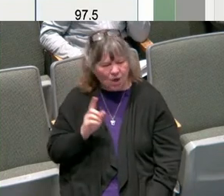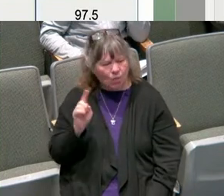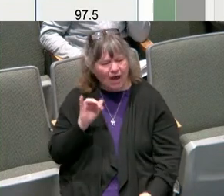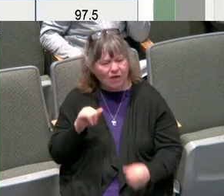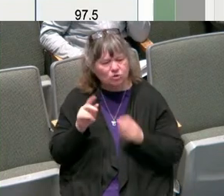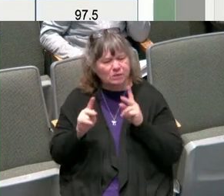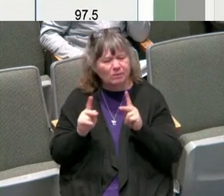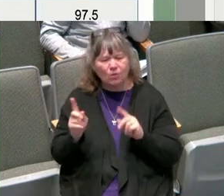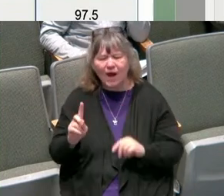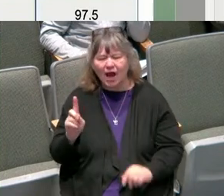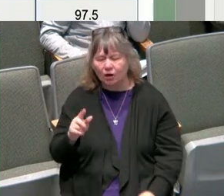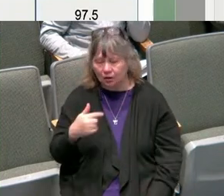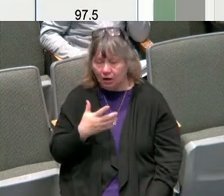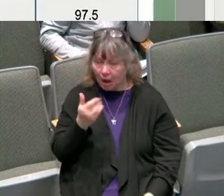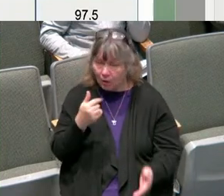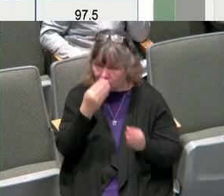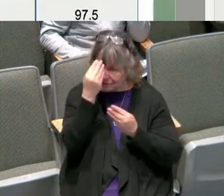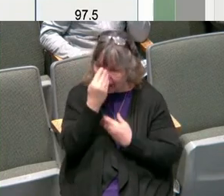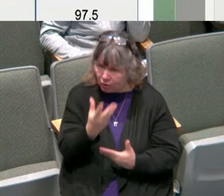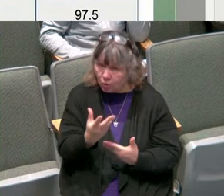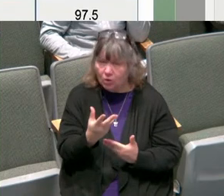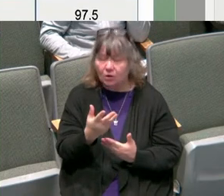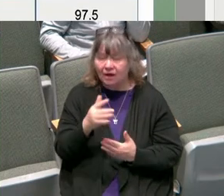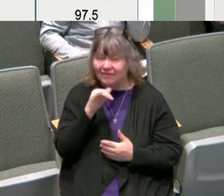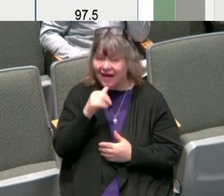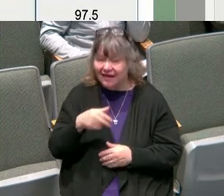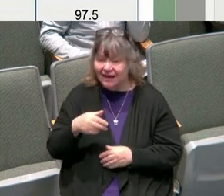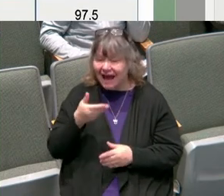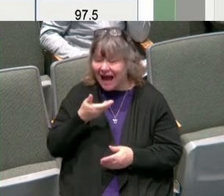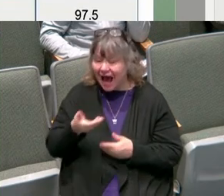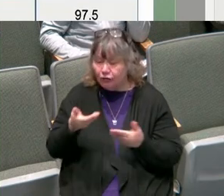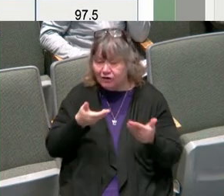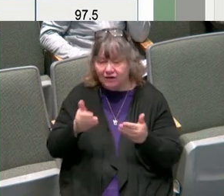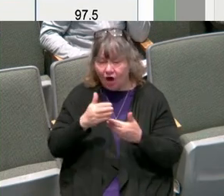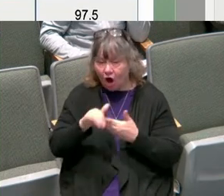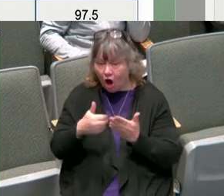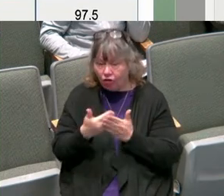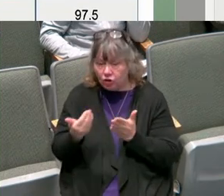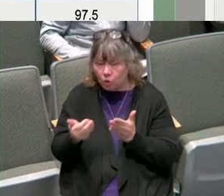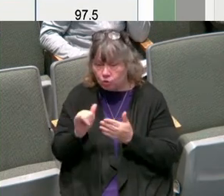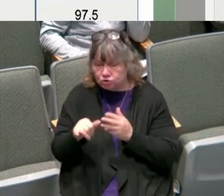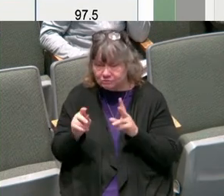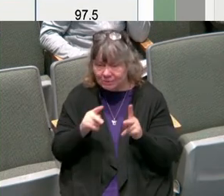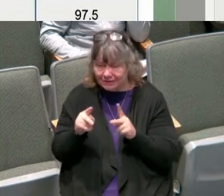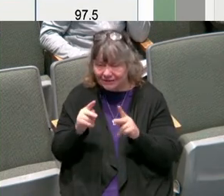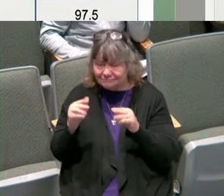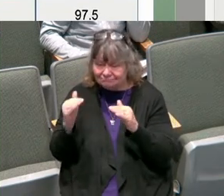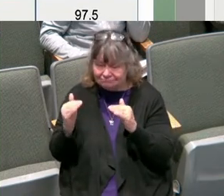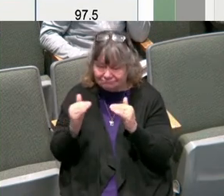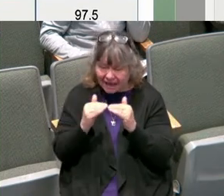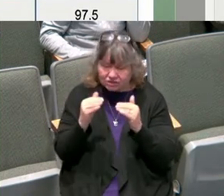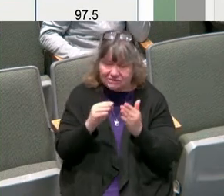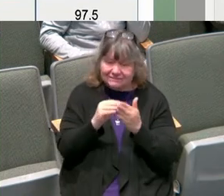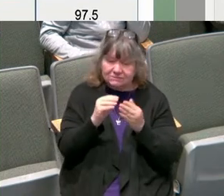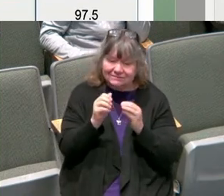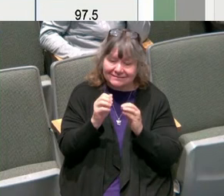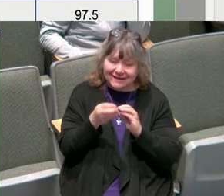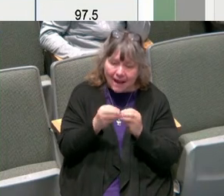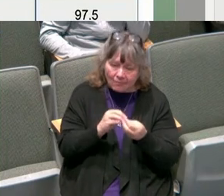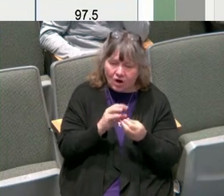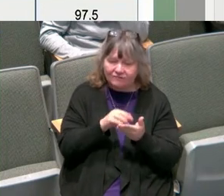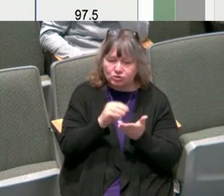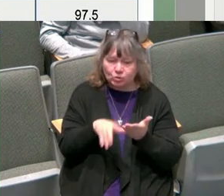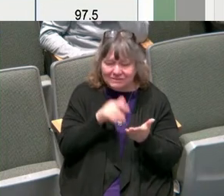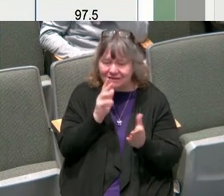going I want to illustrate for you that the hiring of all of these people is commensurate with the numbers of students